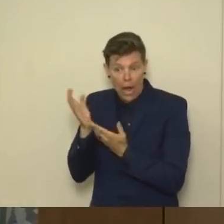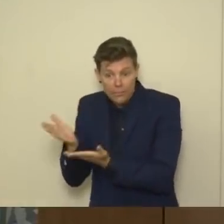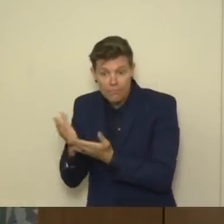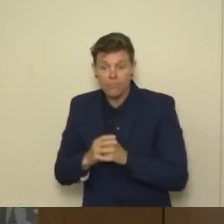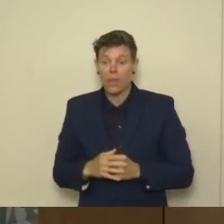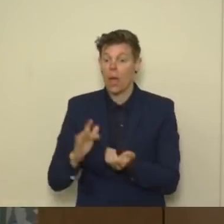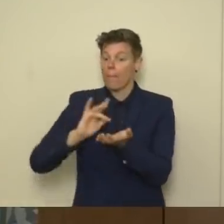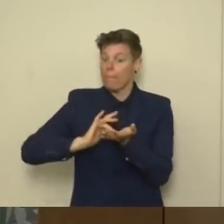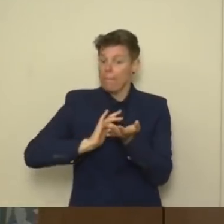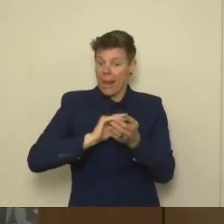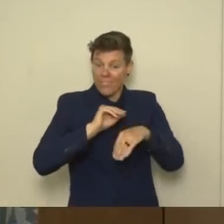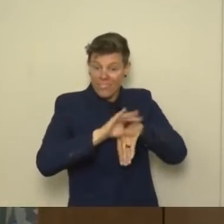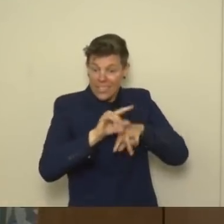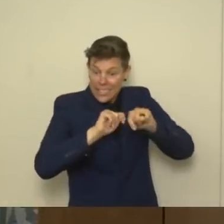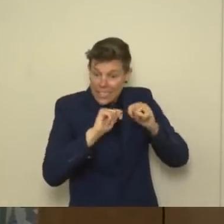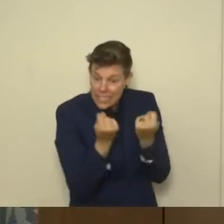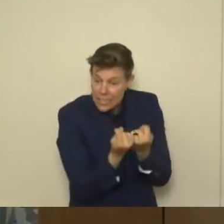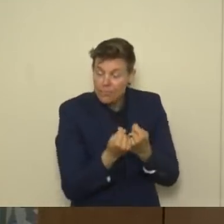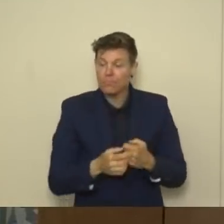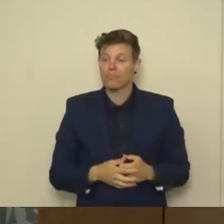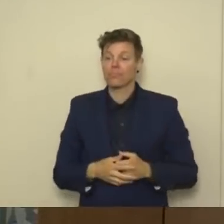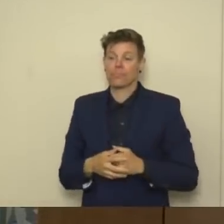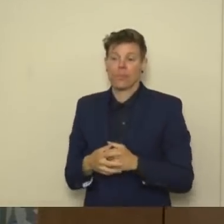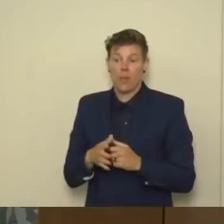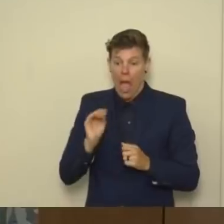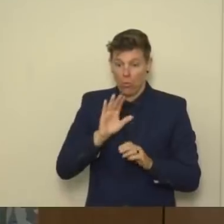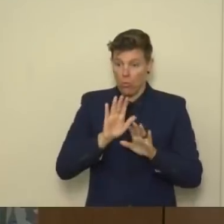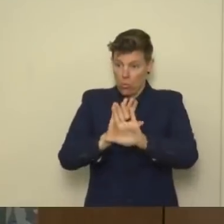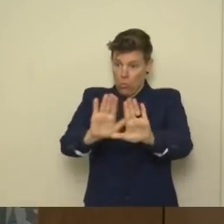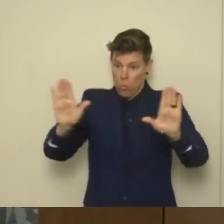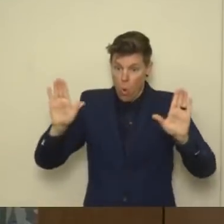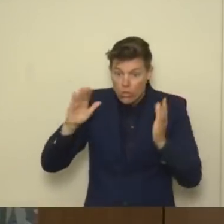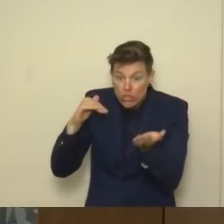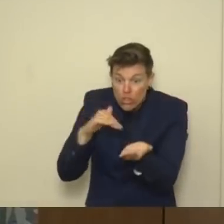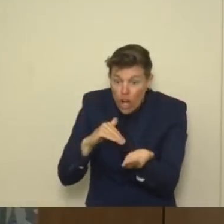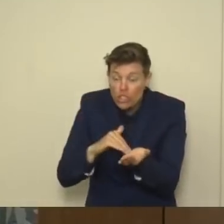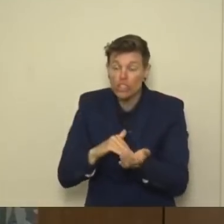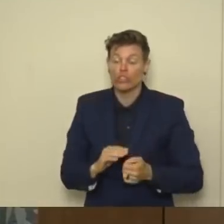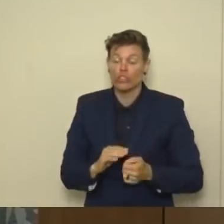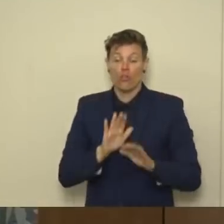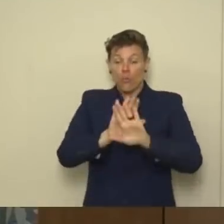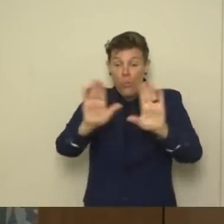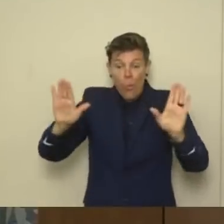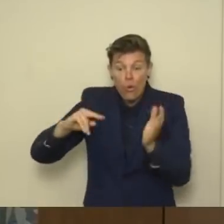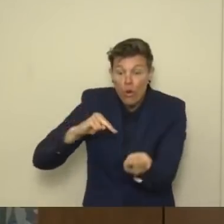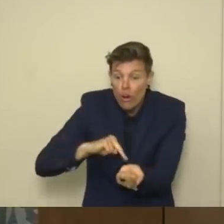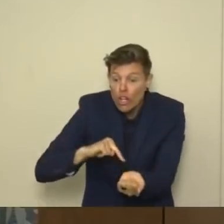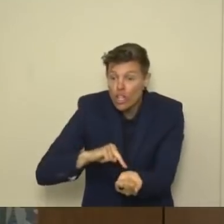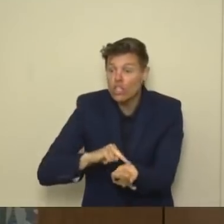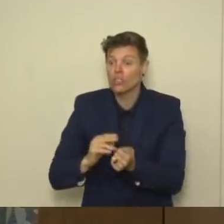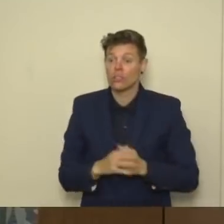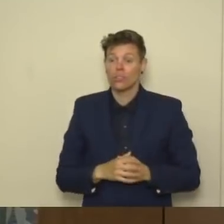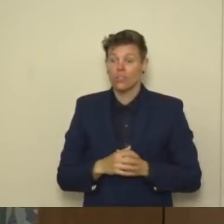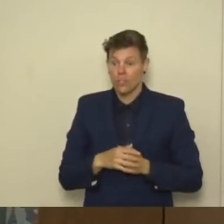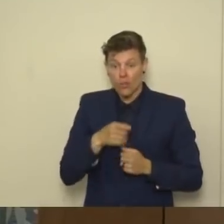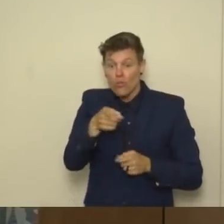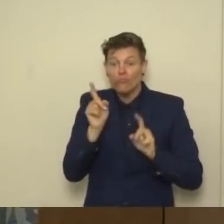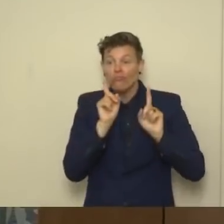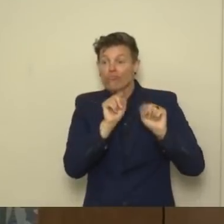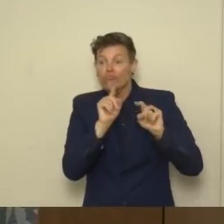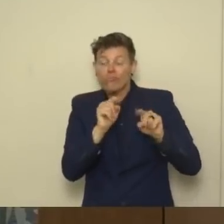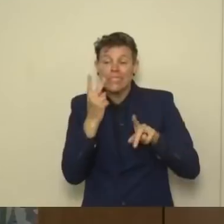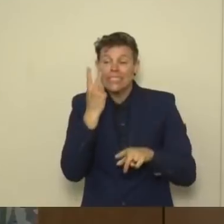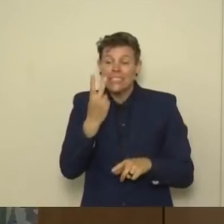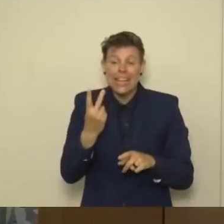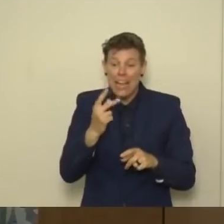who provide your daily direct health care to you, right? They're your doctors. You go to their office. You see them when you're well to make sure you